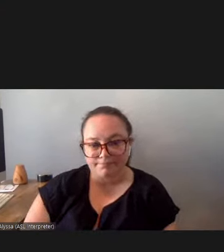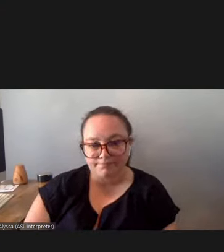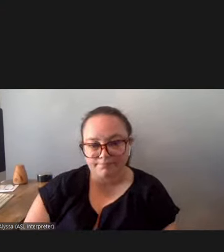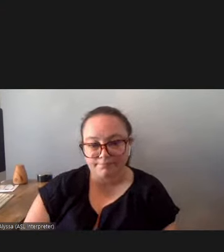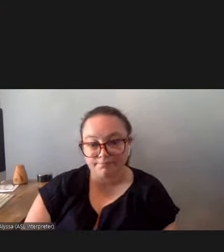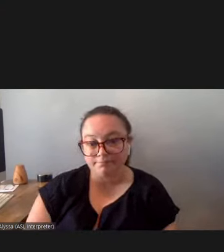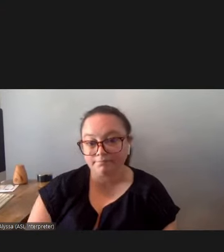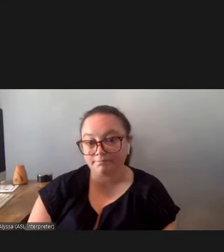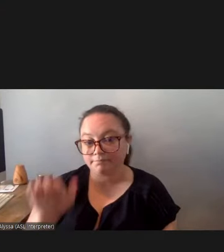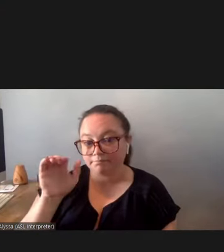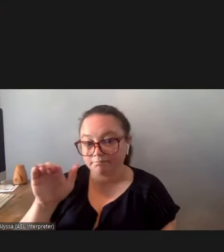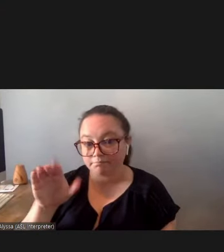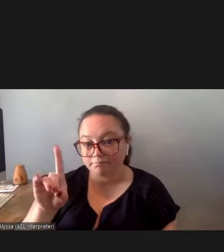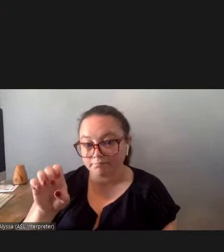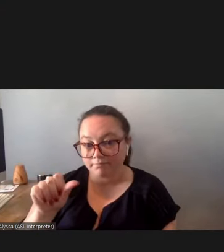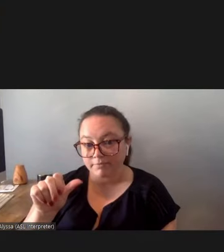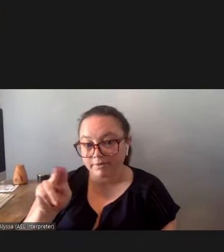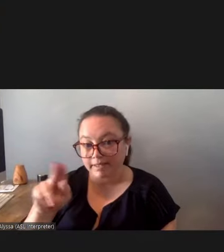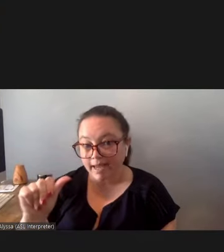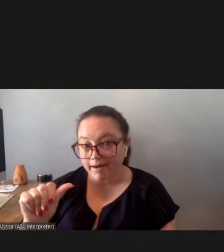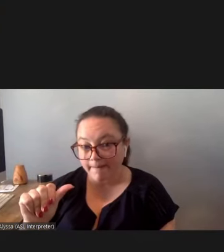Deanna?